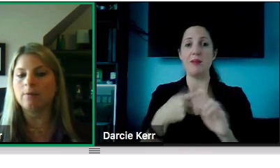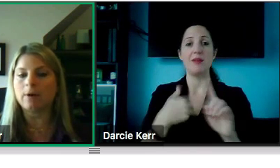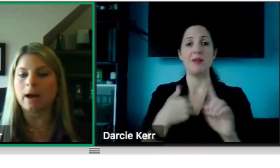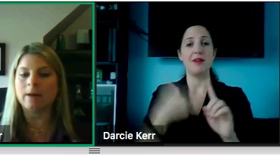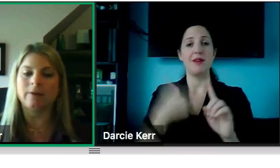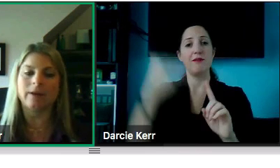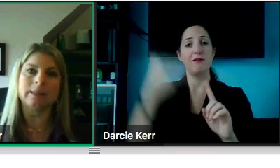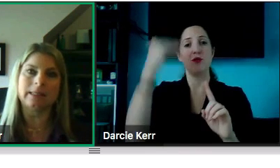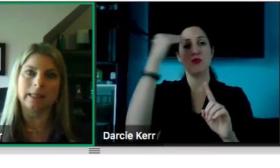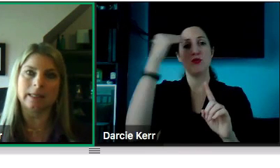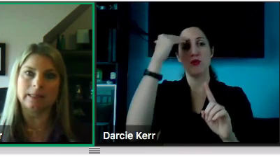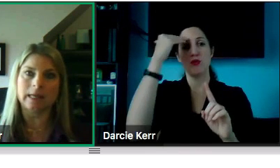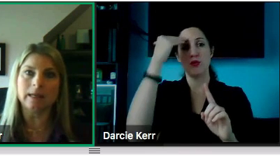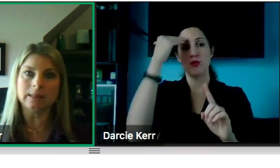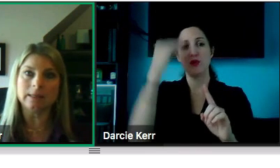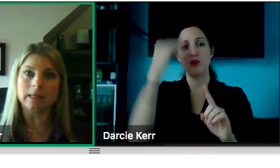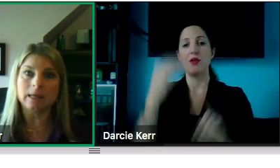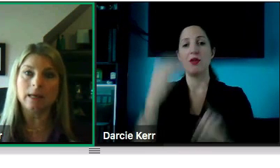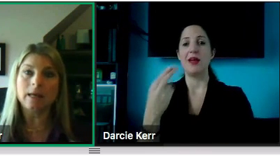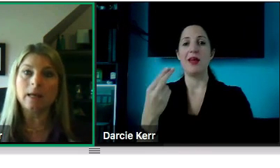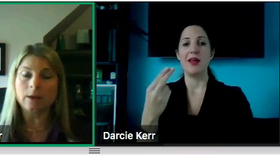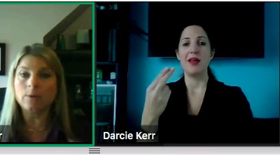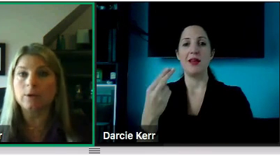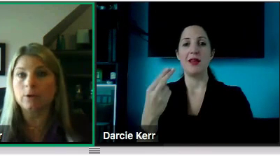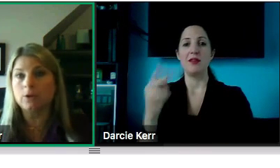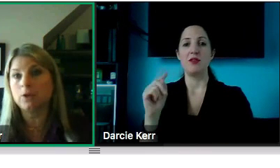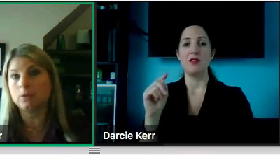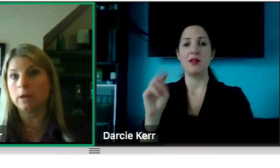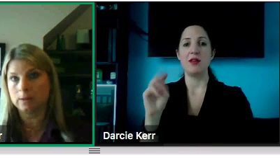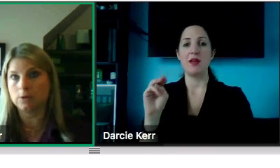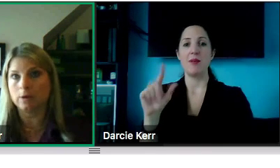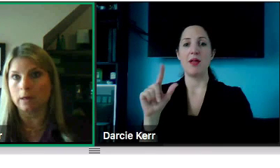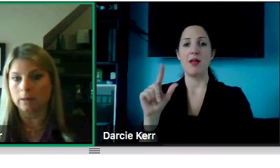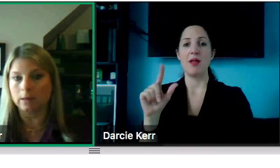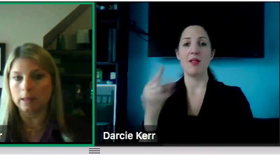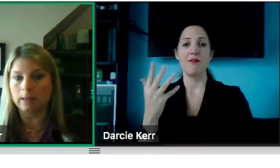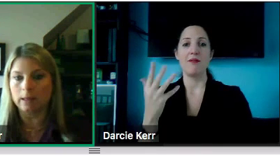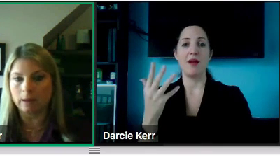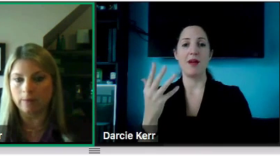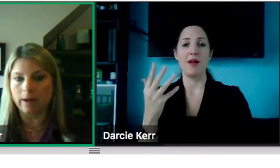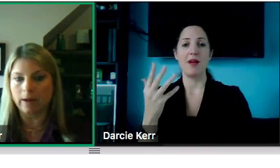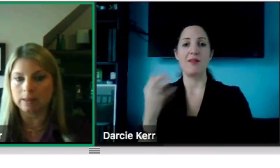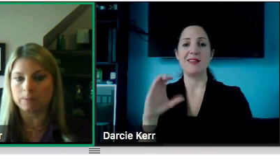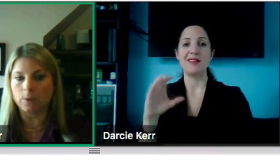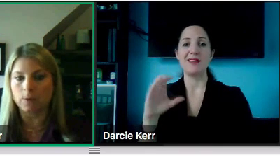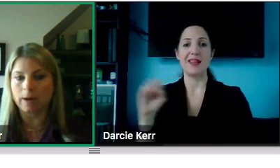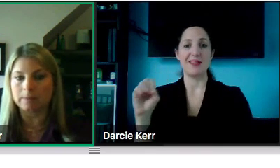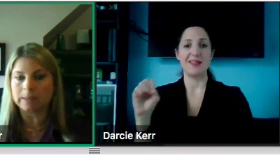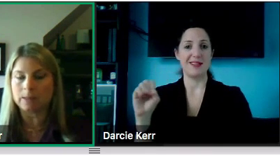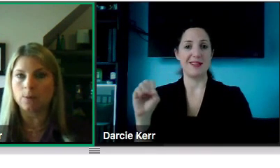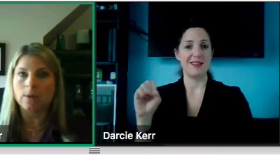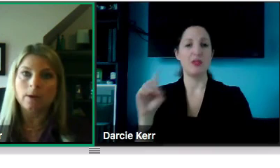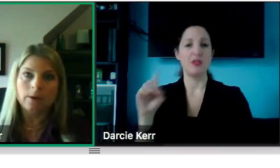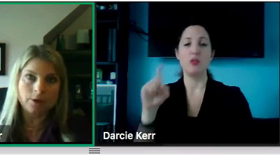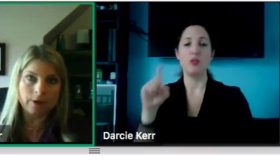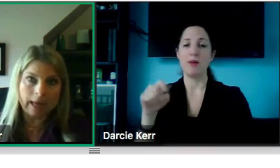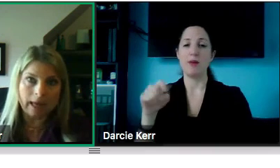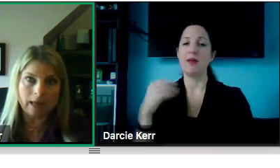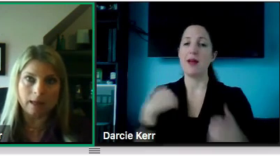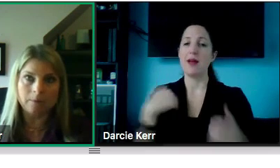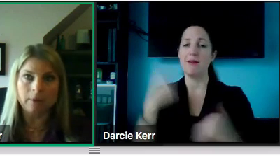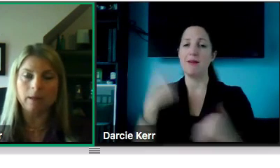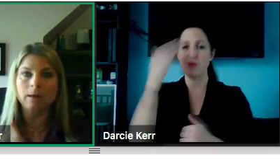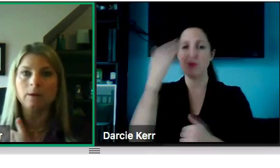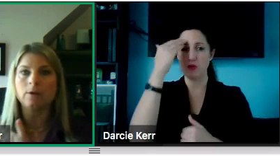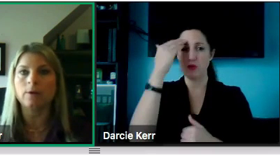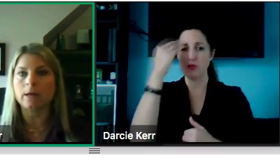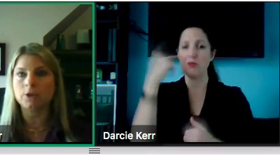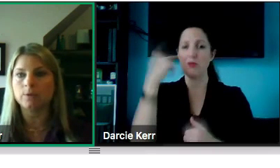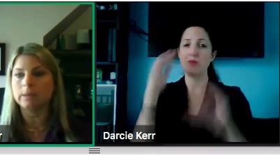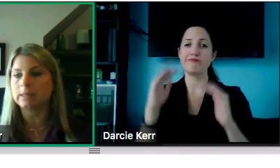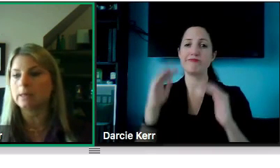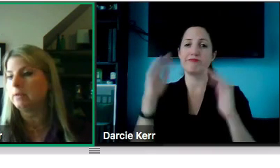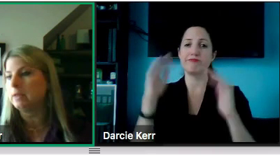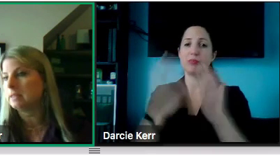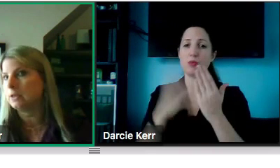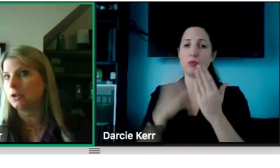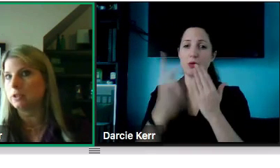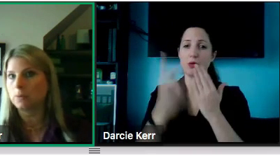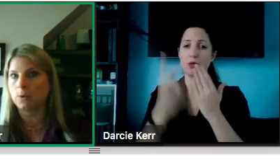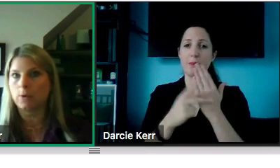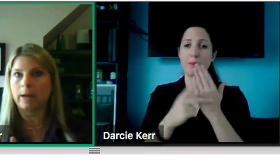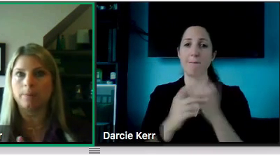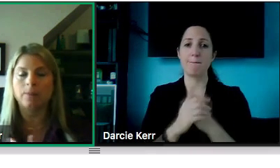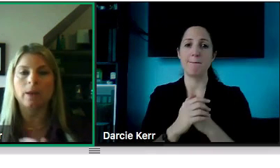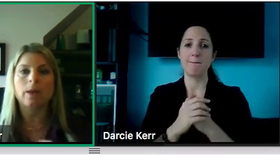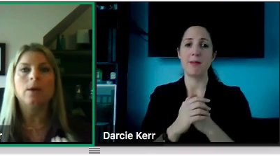HTML5 and CSS in order to not struggle in the advanced program. So there can be graduates of